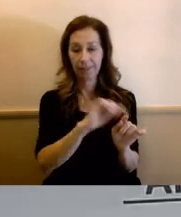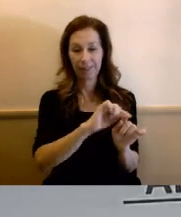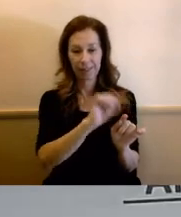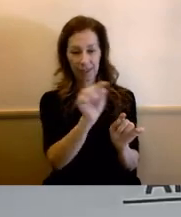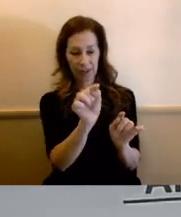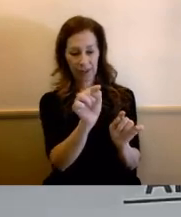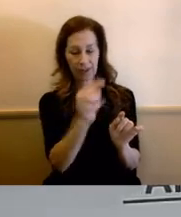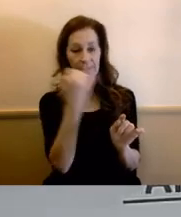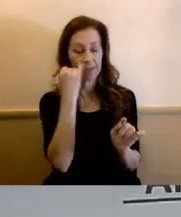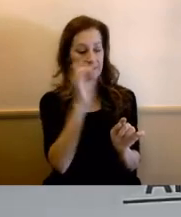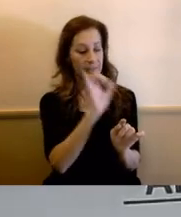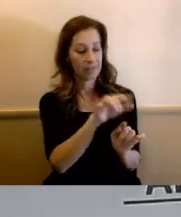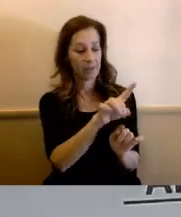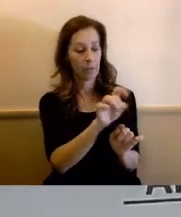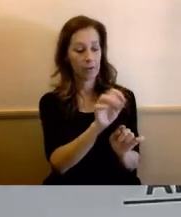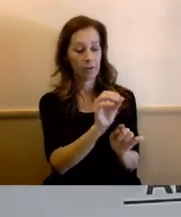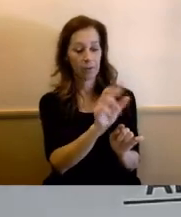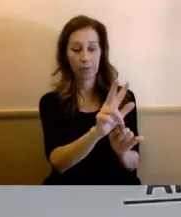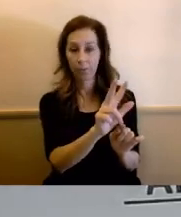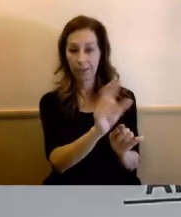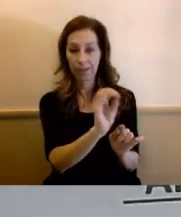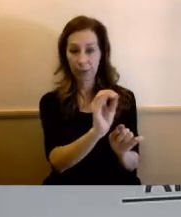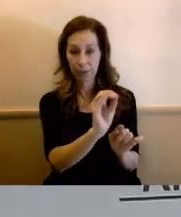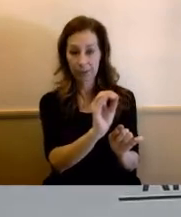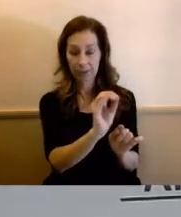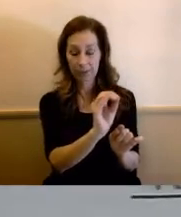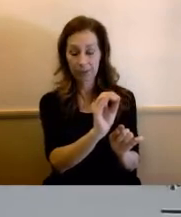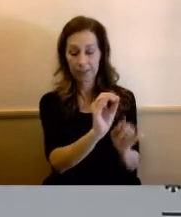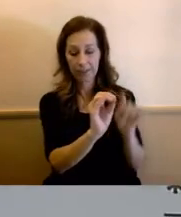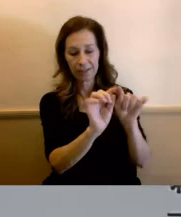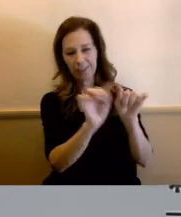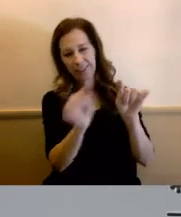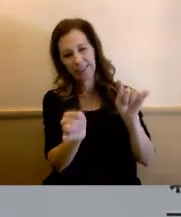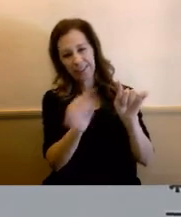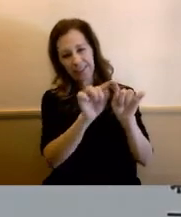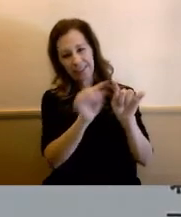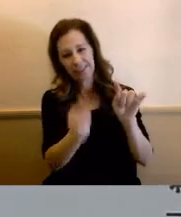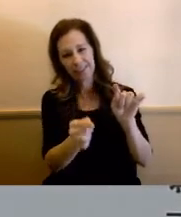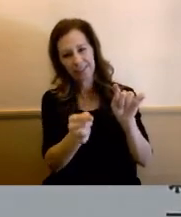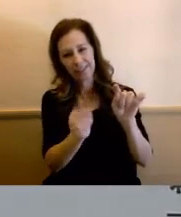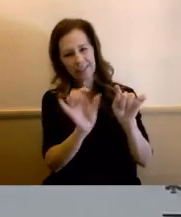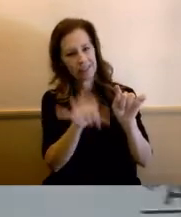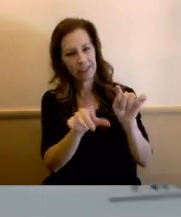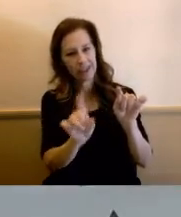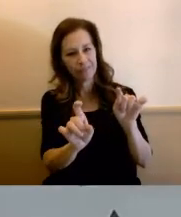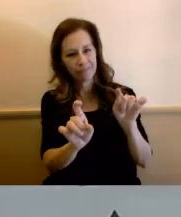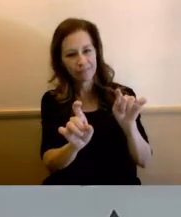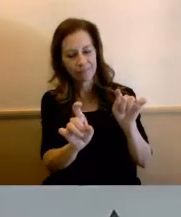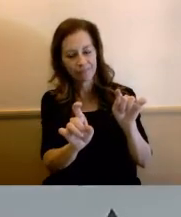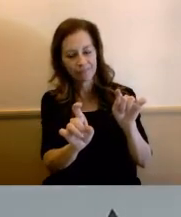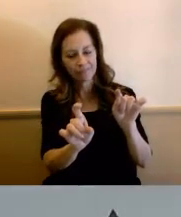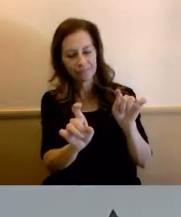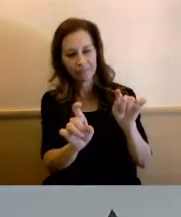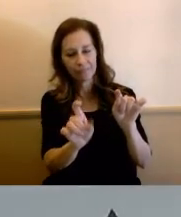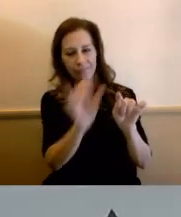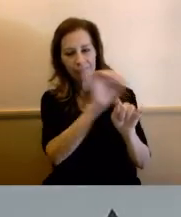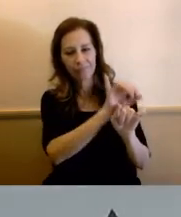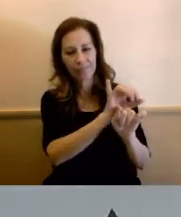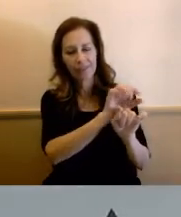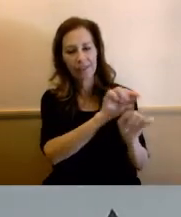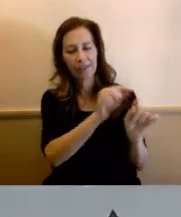103 degrees, what is this one? They're supplementary angles. So I can